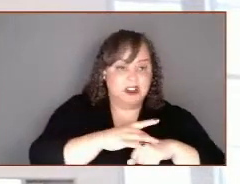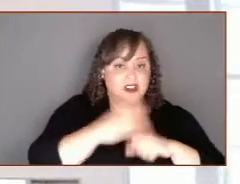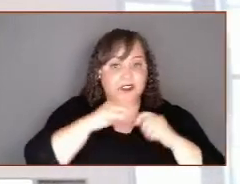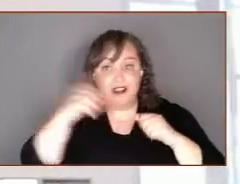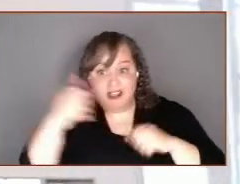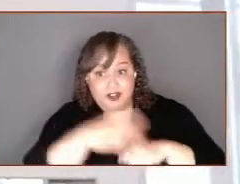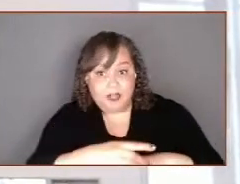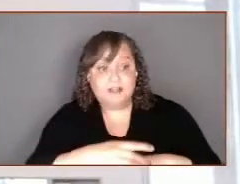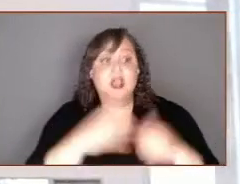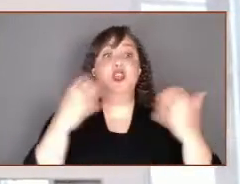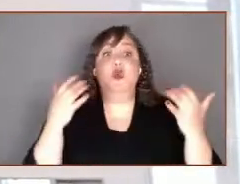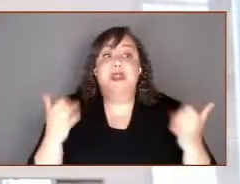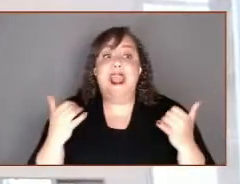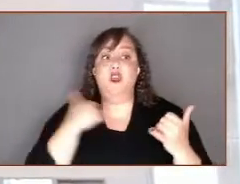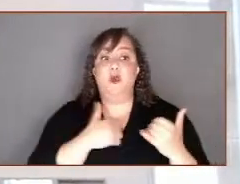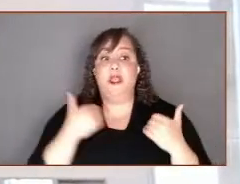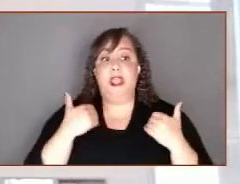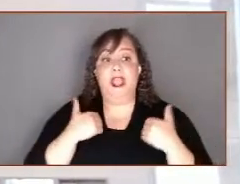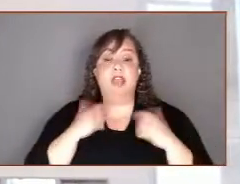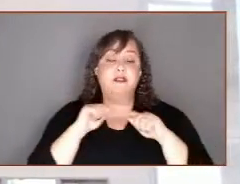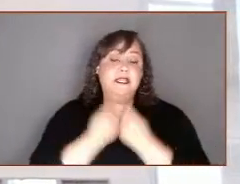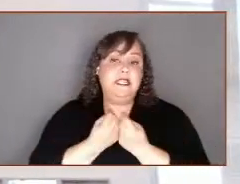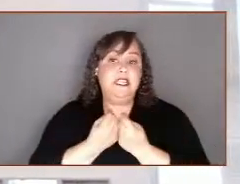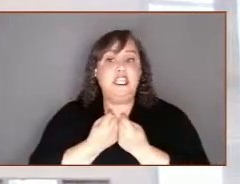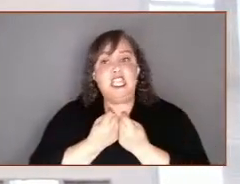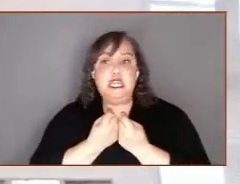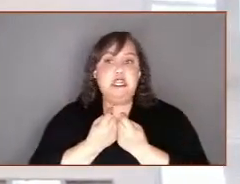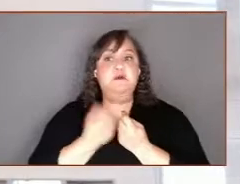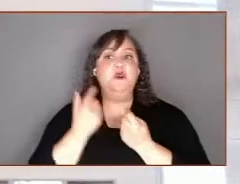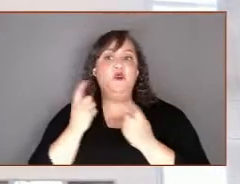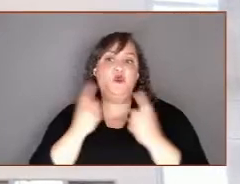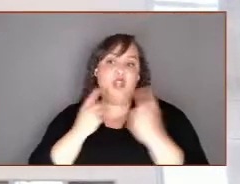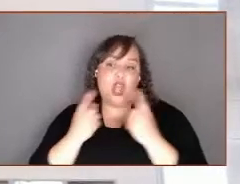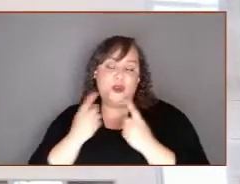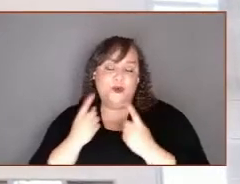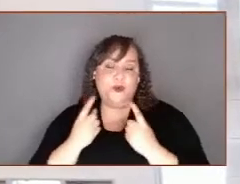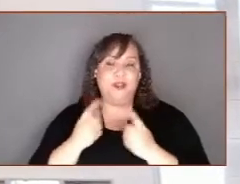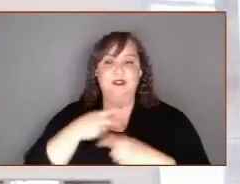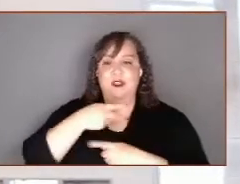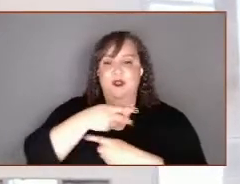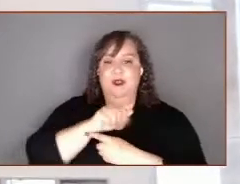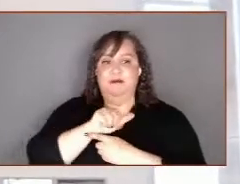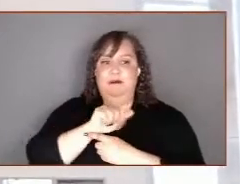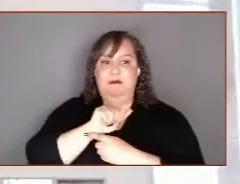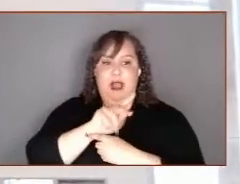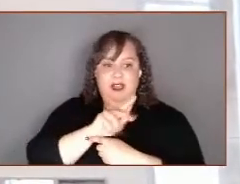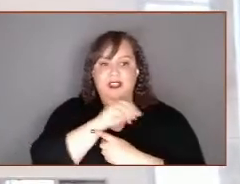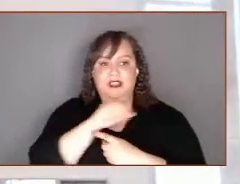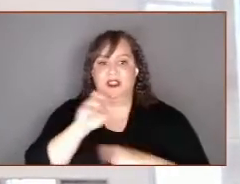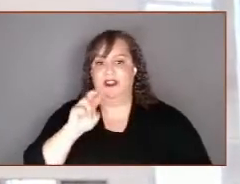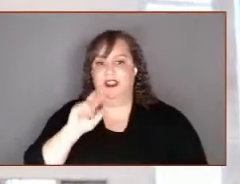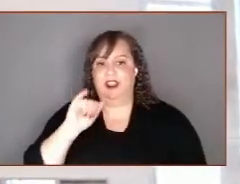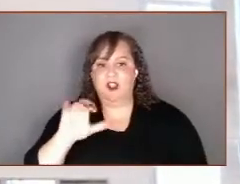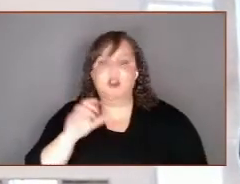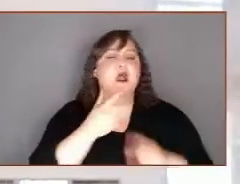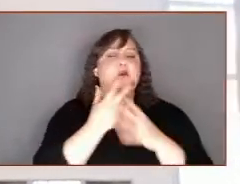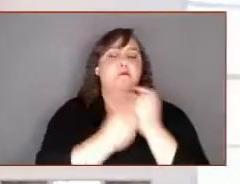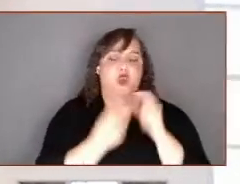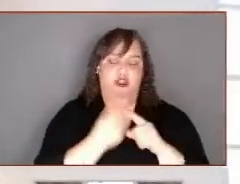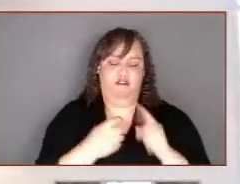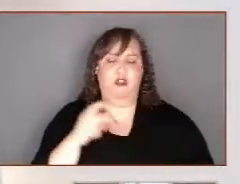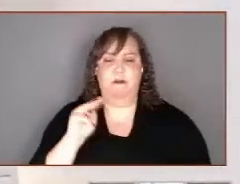it's going in the pit area. So Pollock and Eric, you guys are both from MIT. Pollock, give me just a rundown of